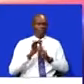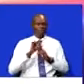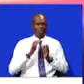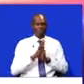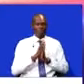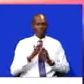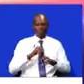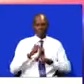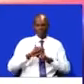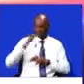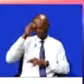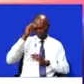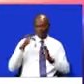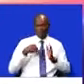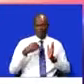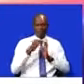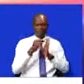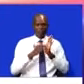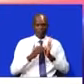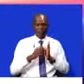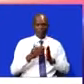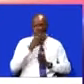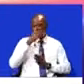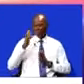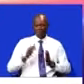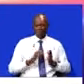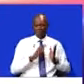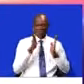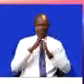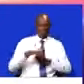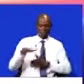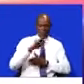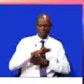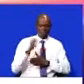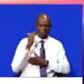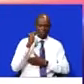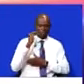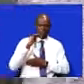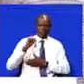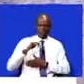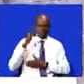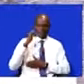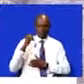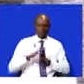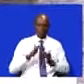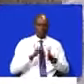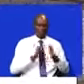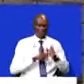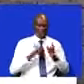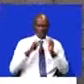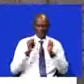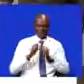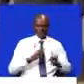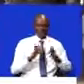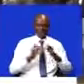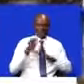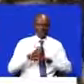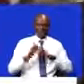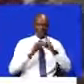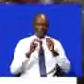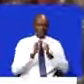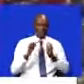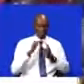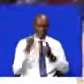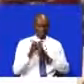owacho mamalo ni godo mar bero bunge mantiere alwora mar kaunti nero ma Siaya. Ni oloso gi jofweche kutoa gi jan migao